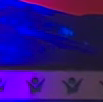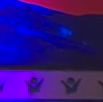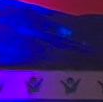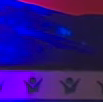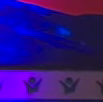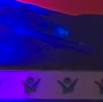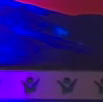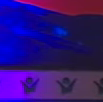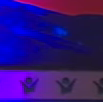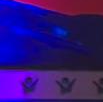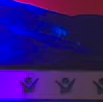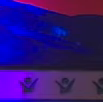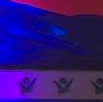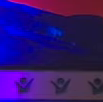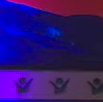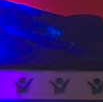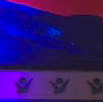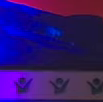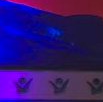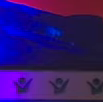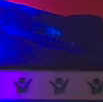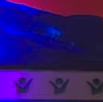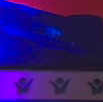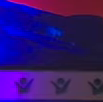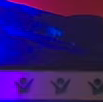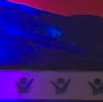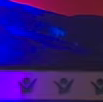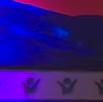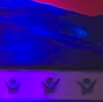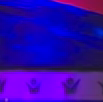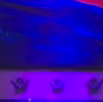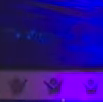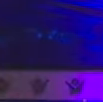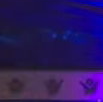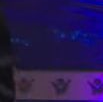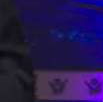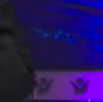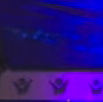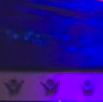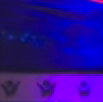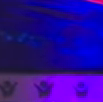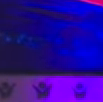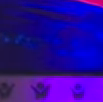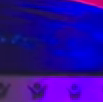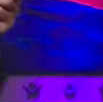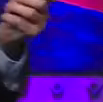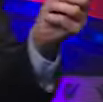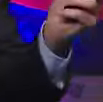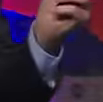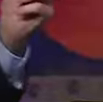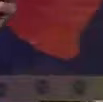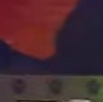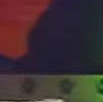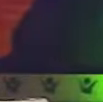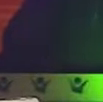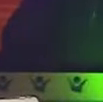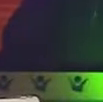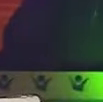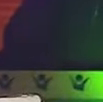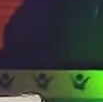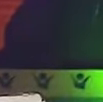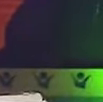not? The devil loves to mingle truth and error. Suppose you had a beautiful